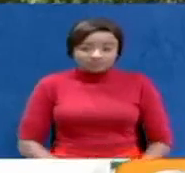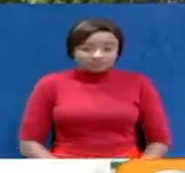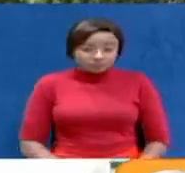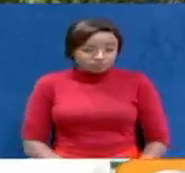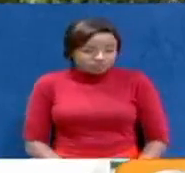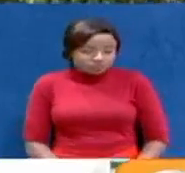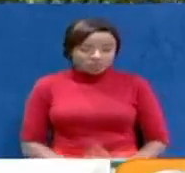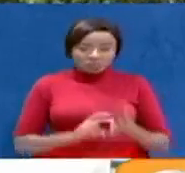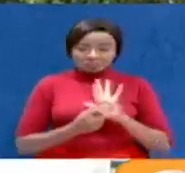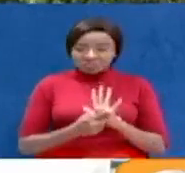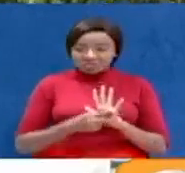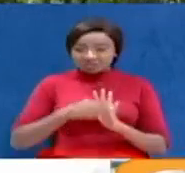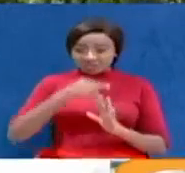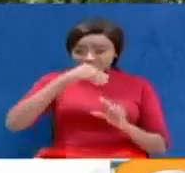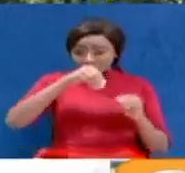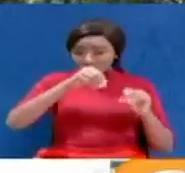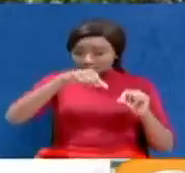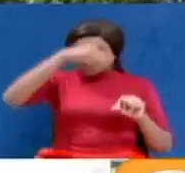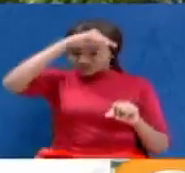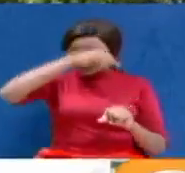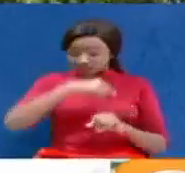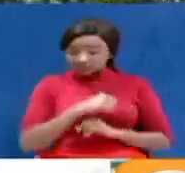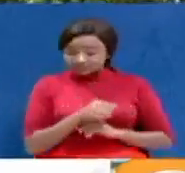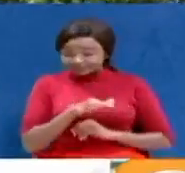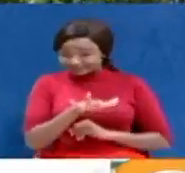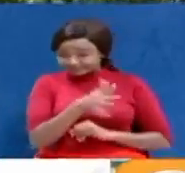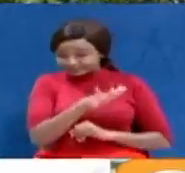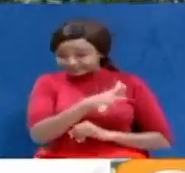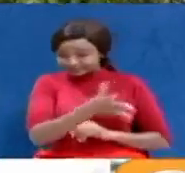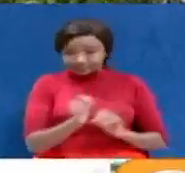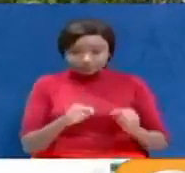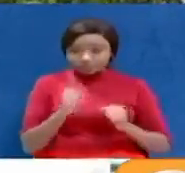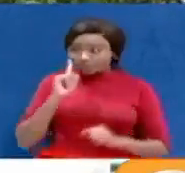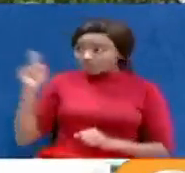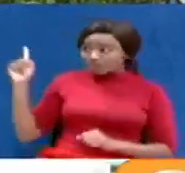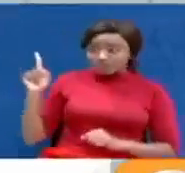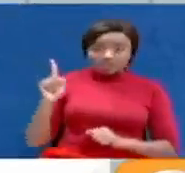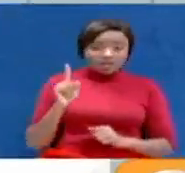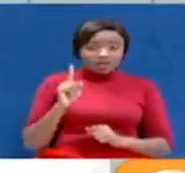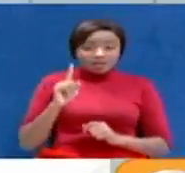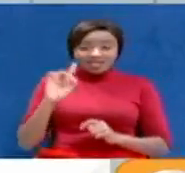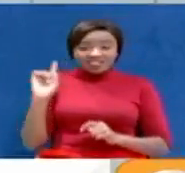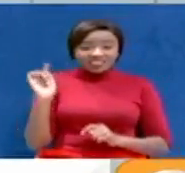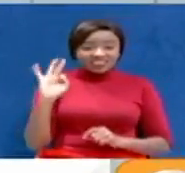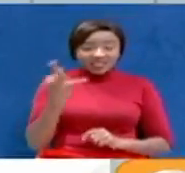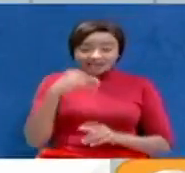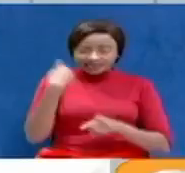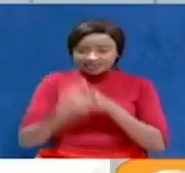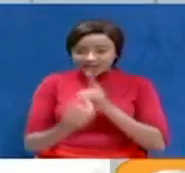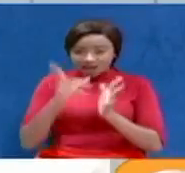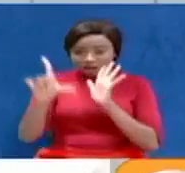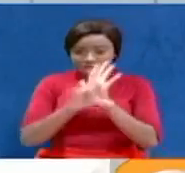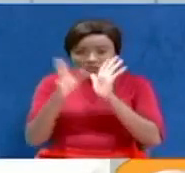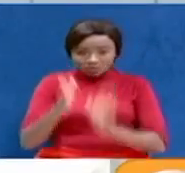Could the quality of degrees going into the job market be in question? Anne Vuria, a third-year law student and the current chairperson of the student